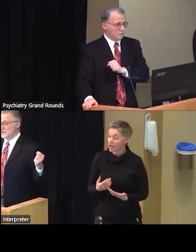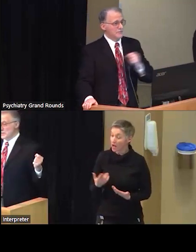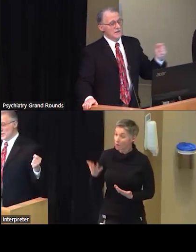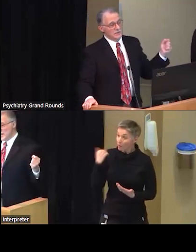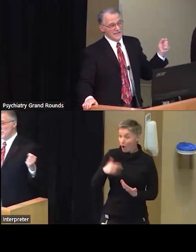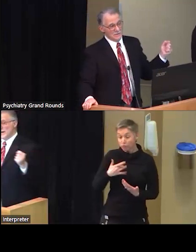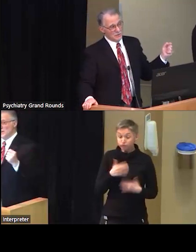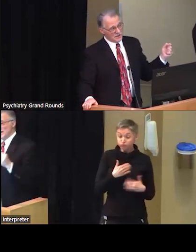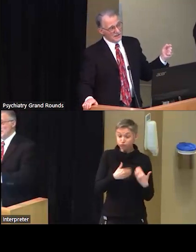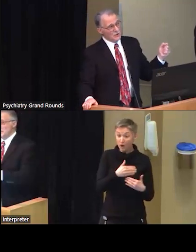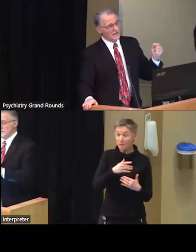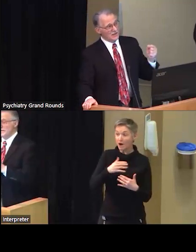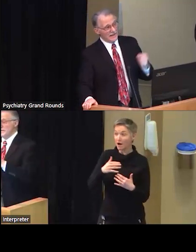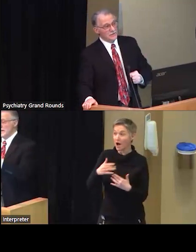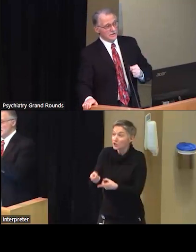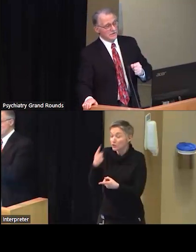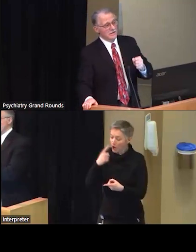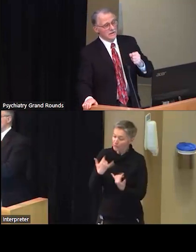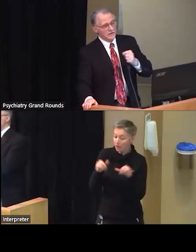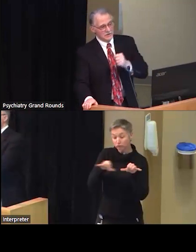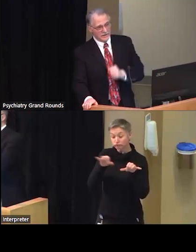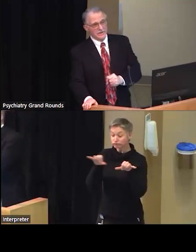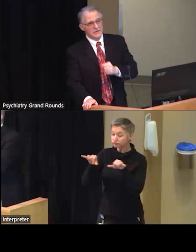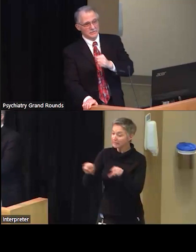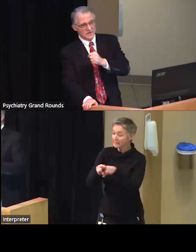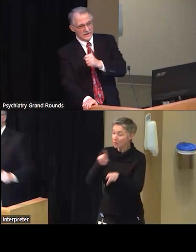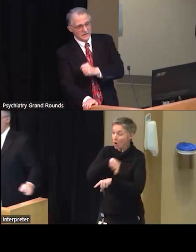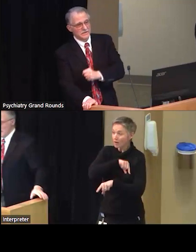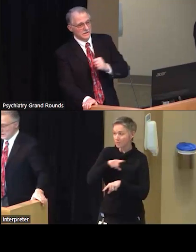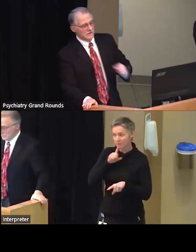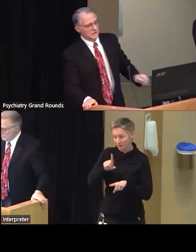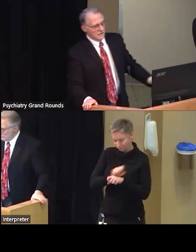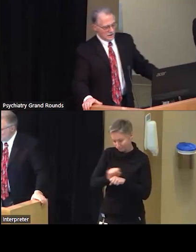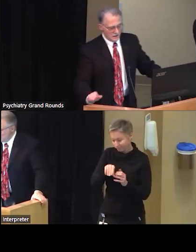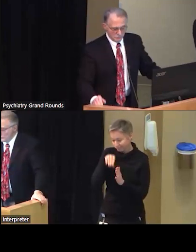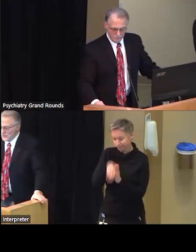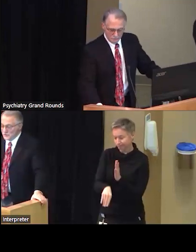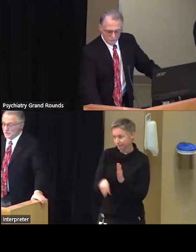usually would, but as it proceeds, you actually aren't, and you're starting to make mistakes.